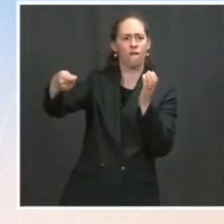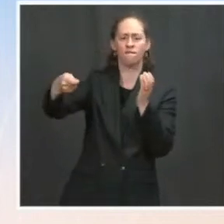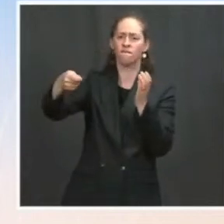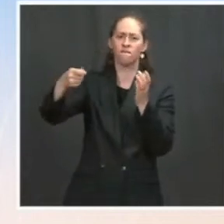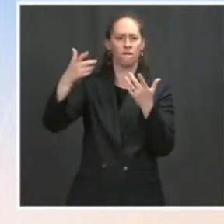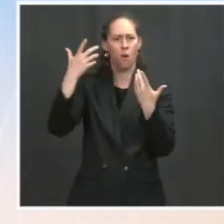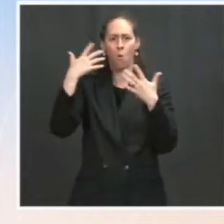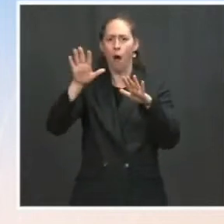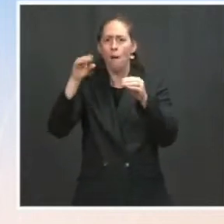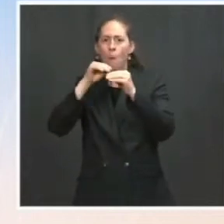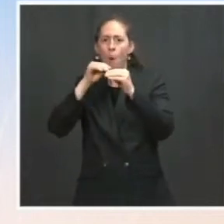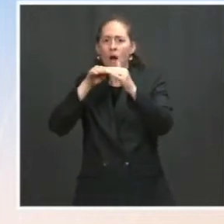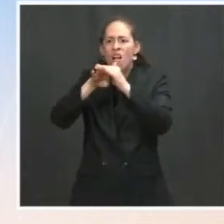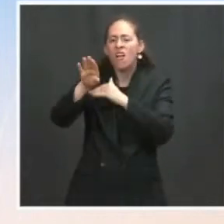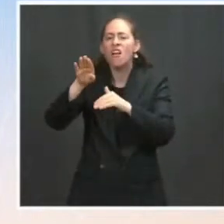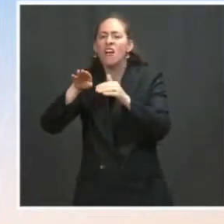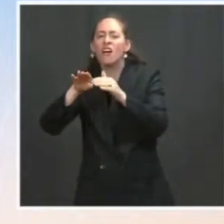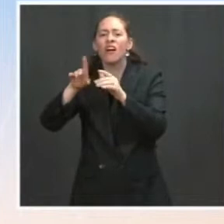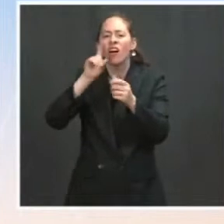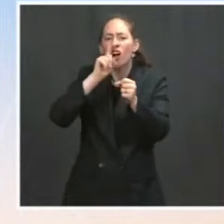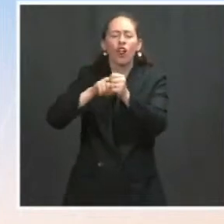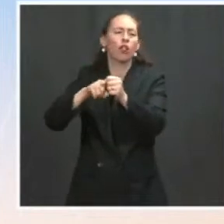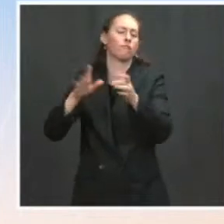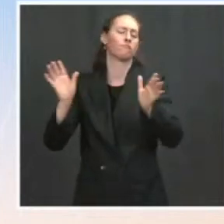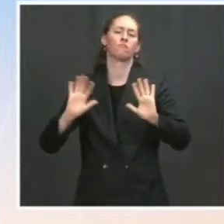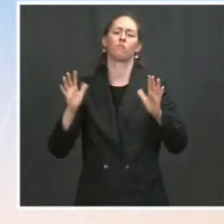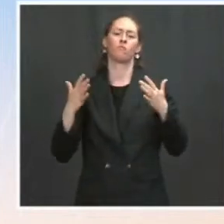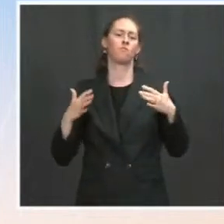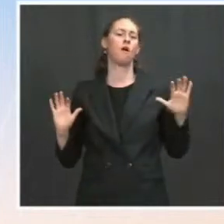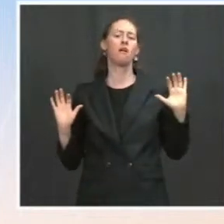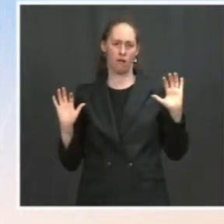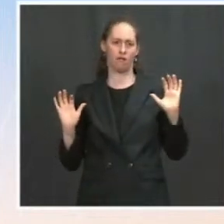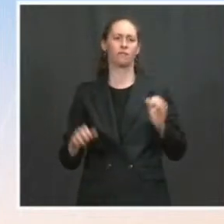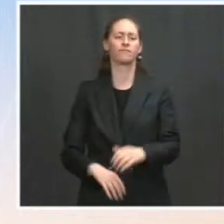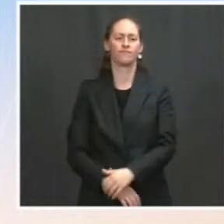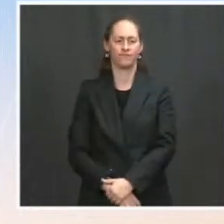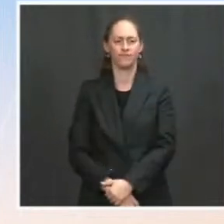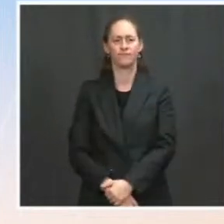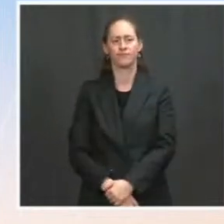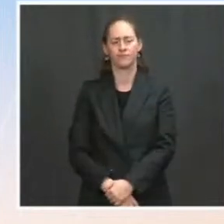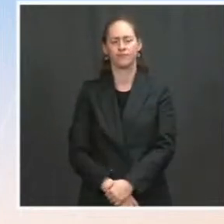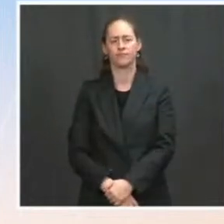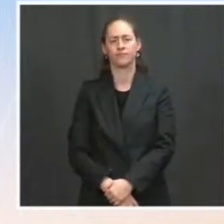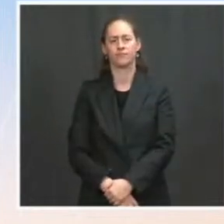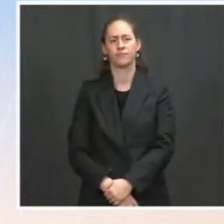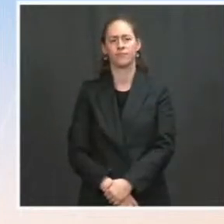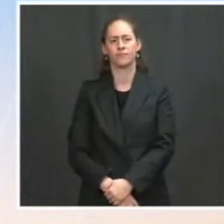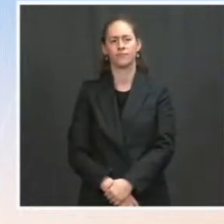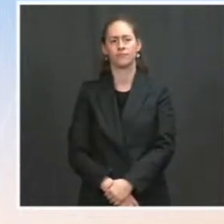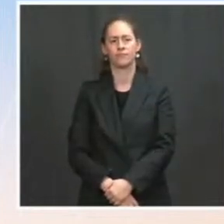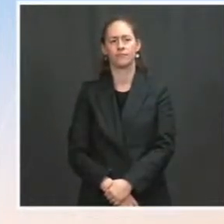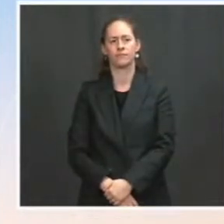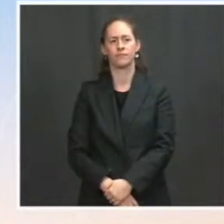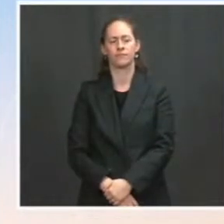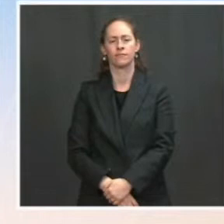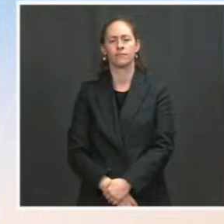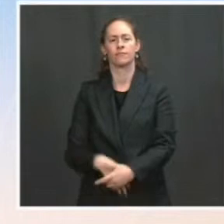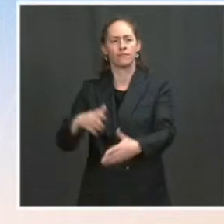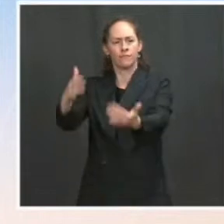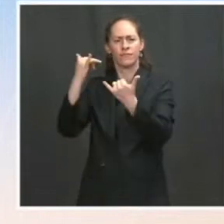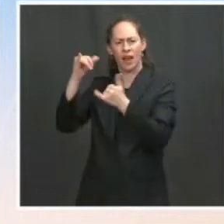In response, we're taking a multi-pronged and whole-of-government response to this incident and to ransomware